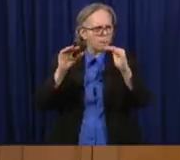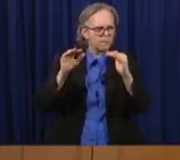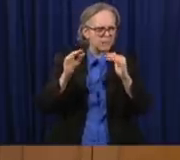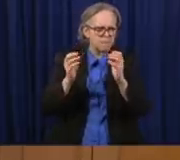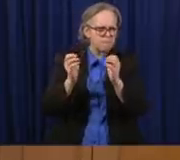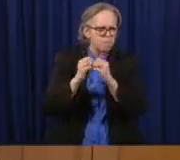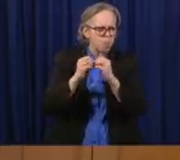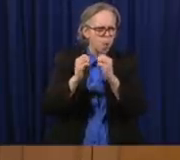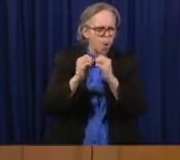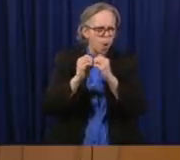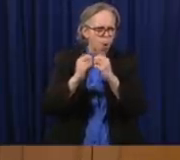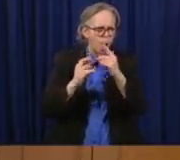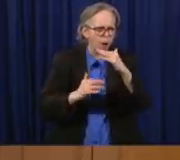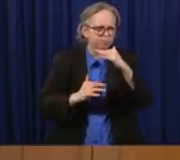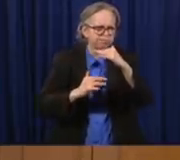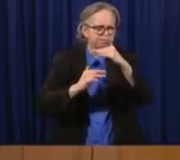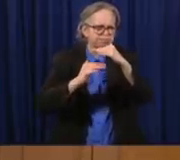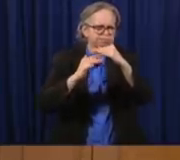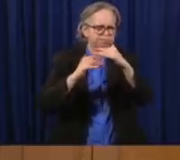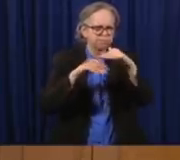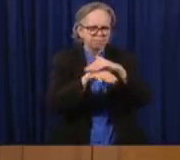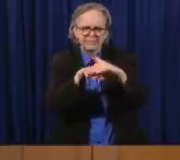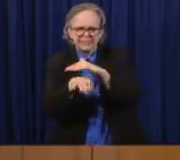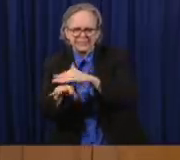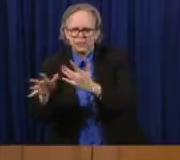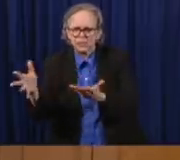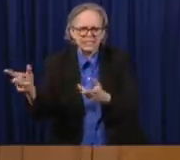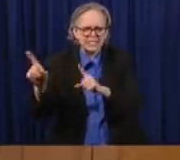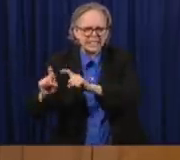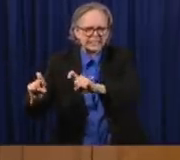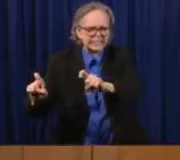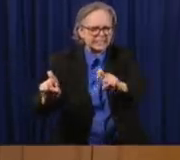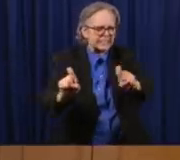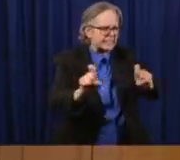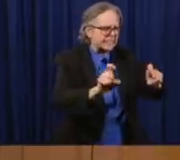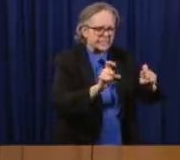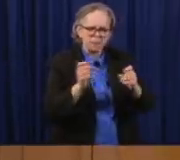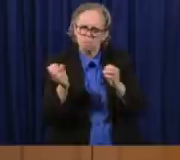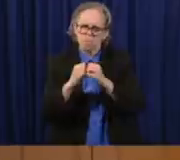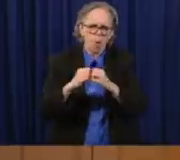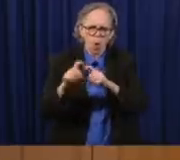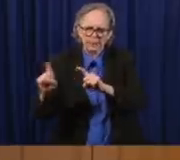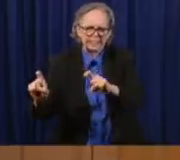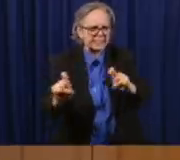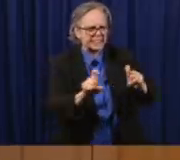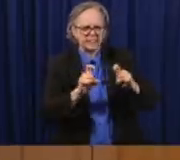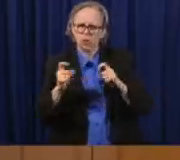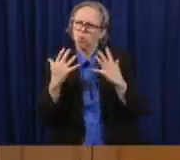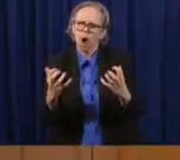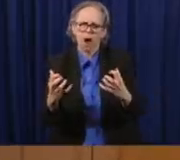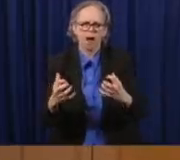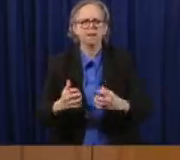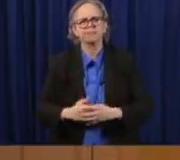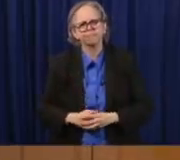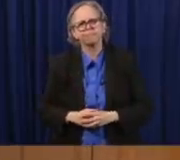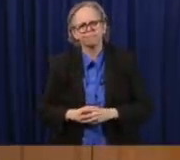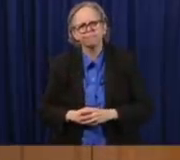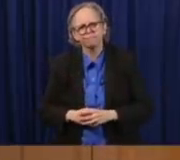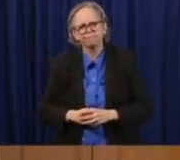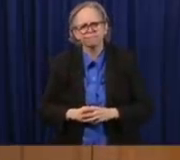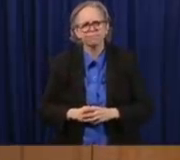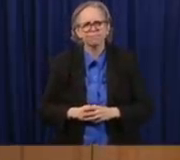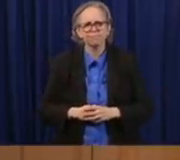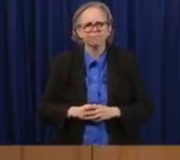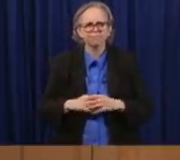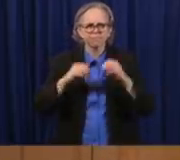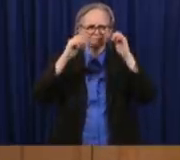and we are fighting on every front to increase those numbers and have more and more people tested. We have,